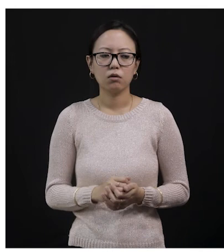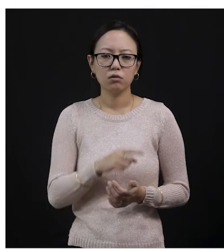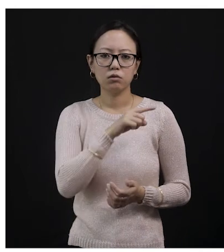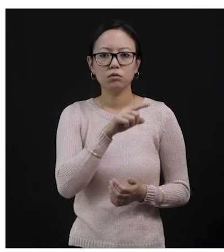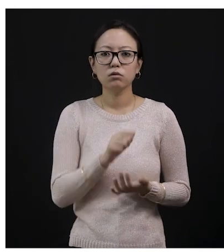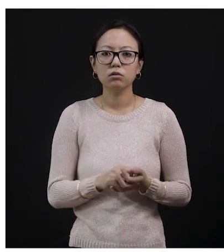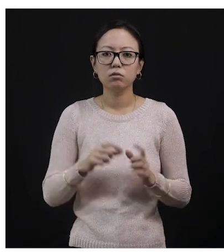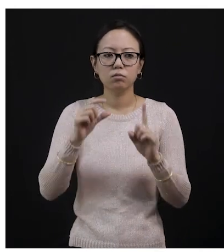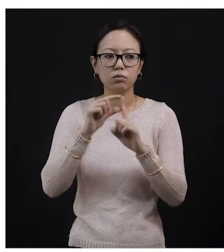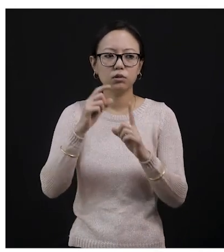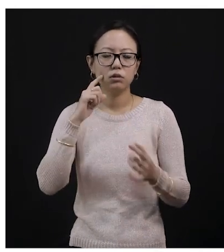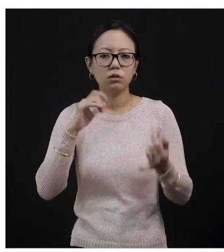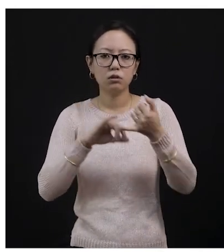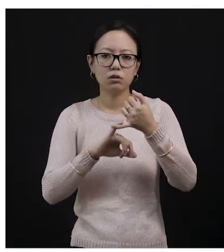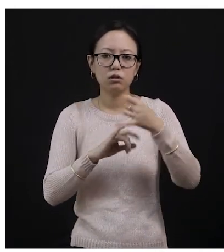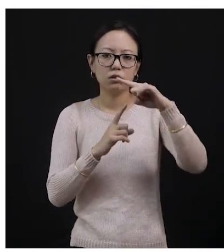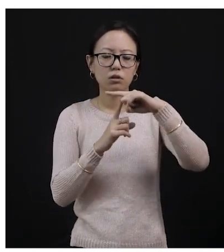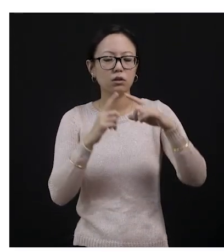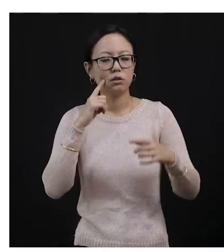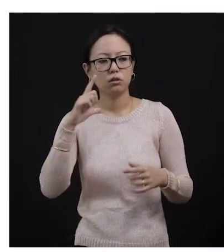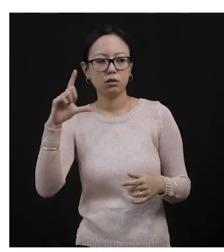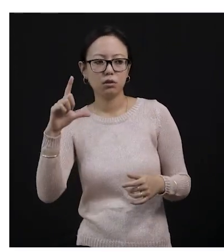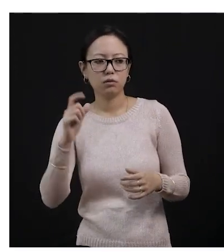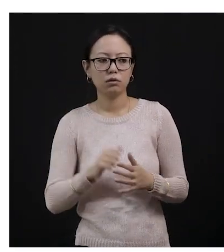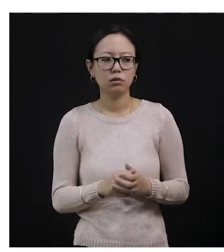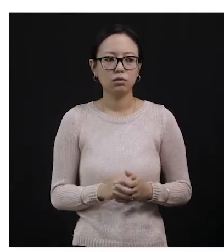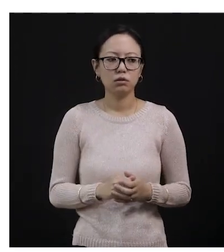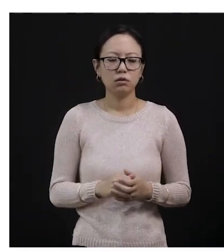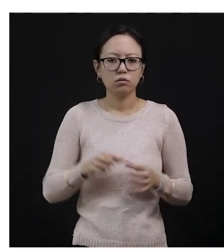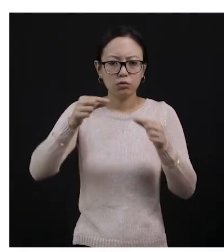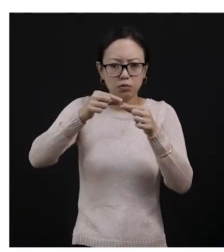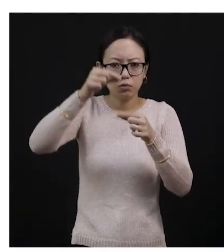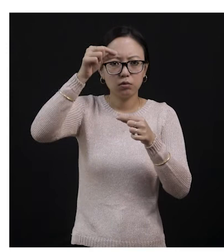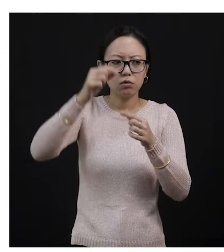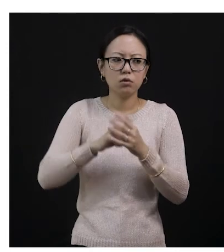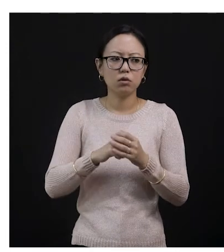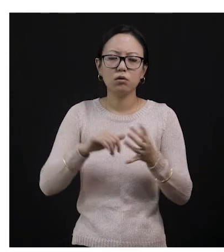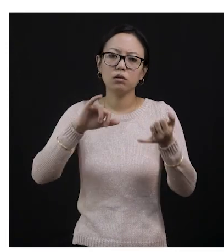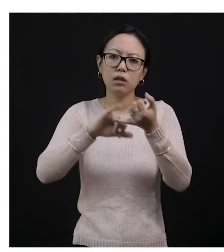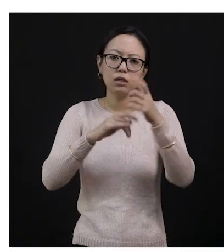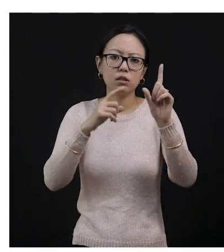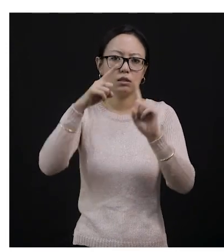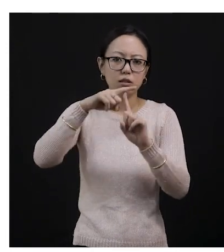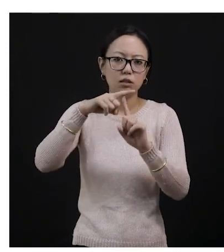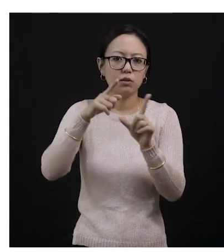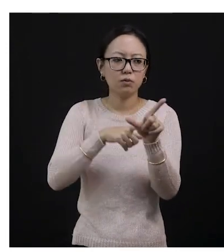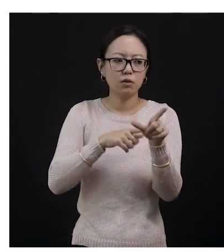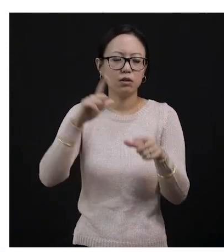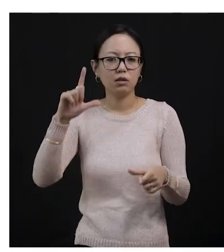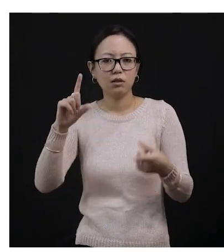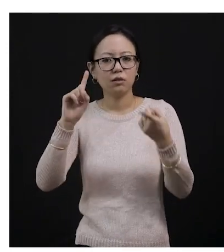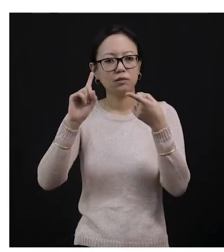of the pistil. Here you have the long part is known as the style. It is a female, so it is a style.